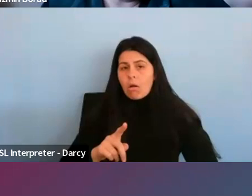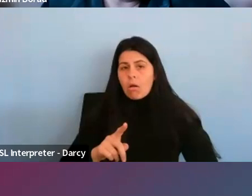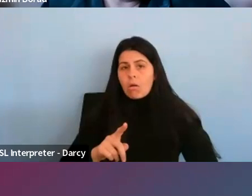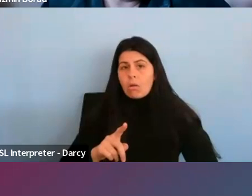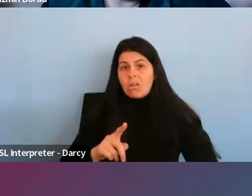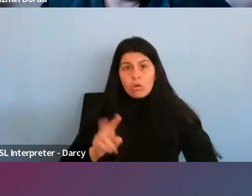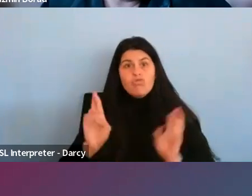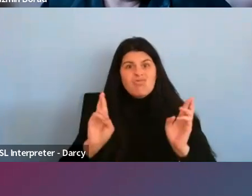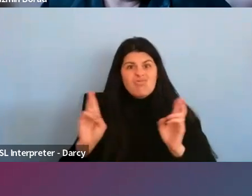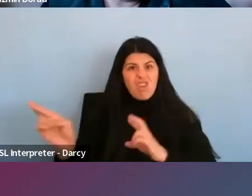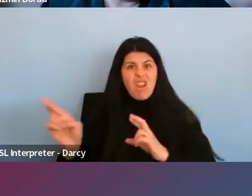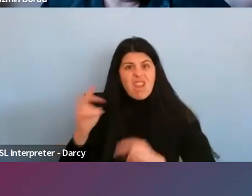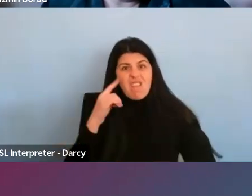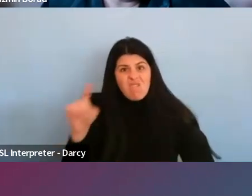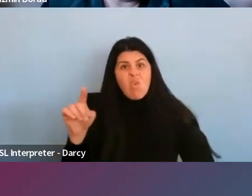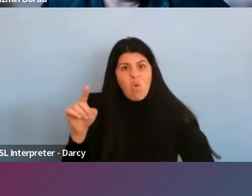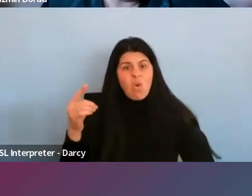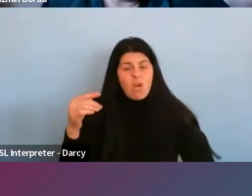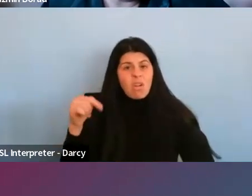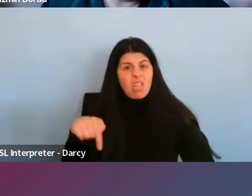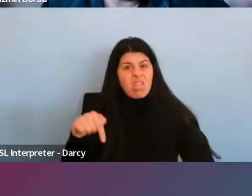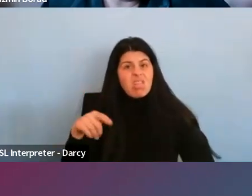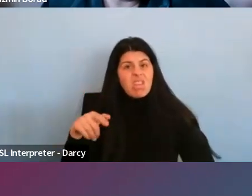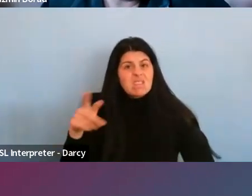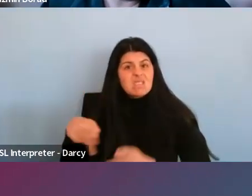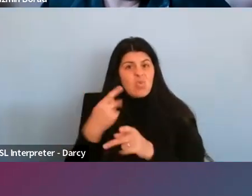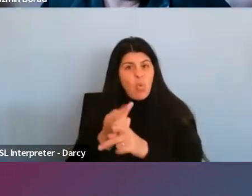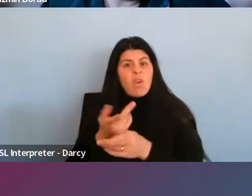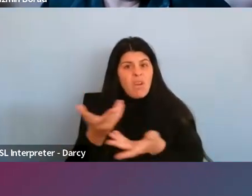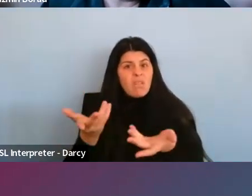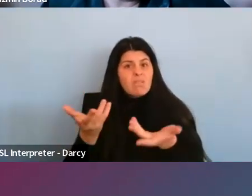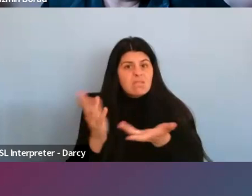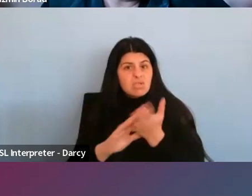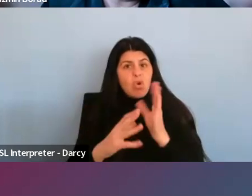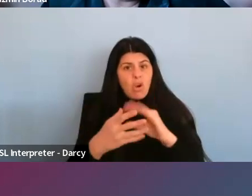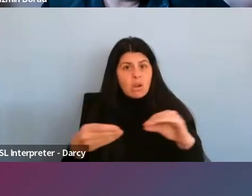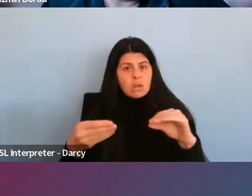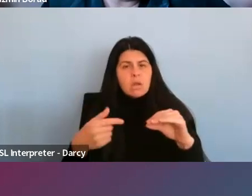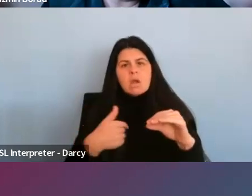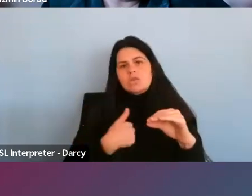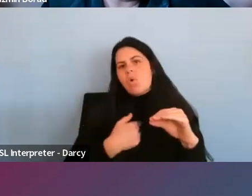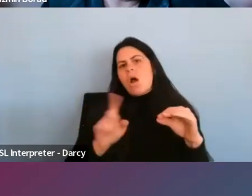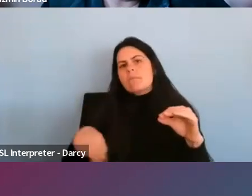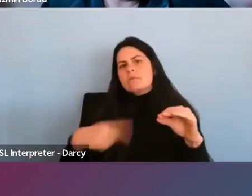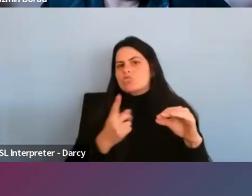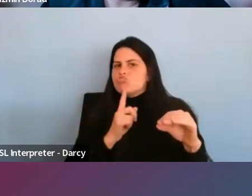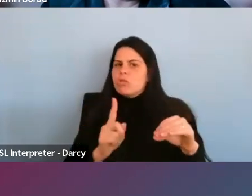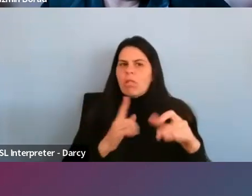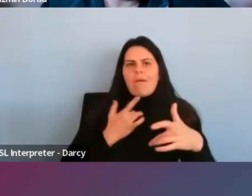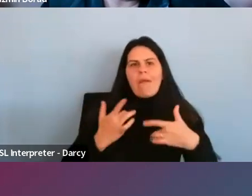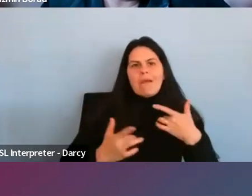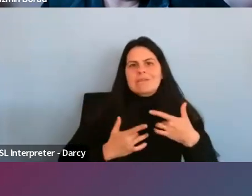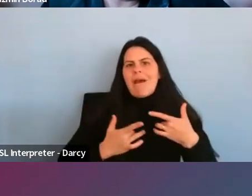ready for these sort of stories. And so I'm just really excited that